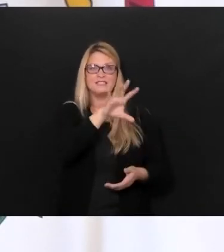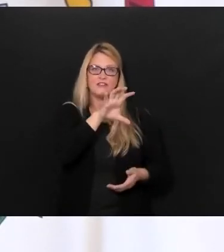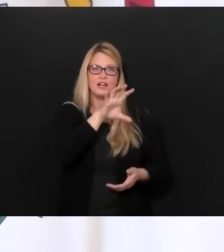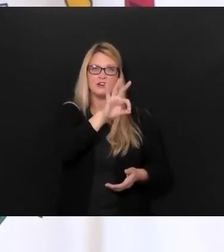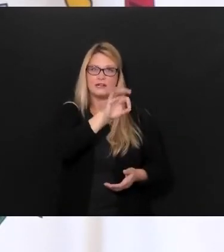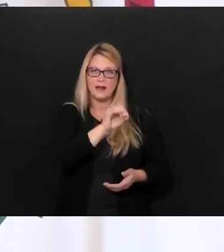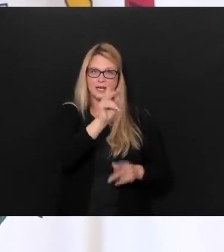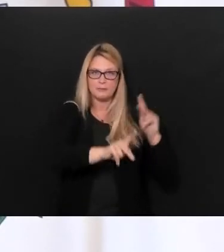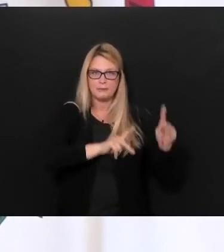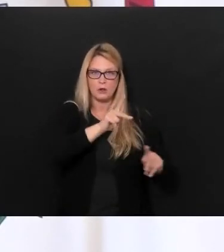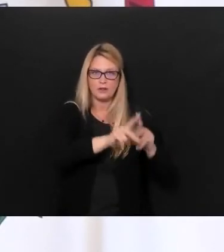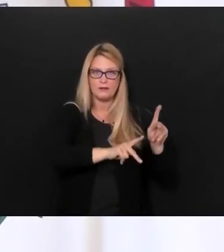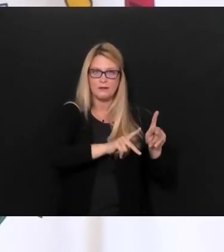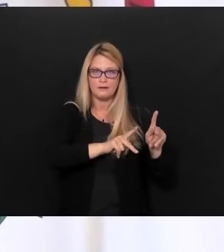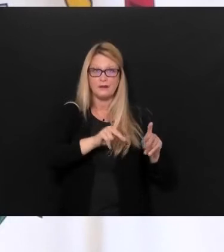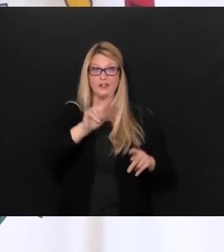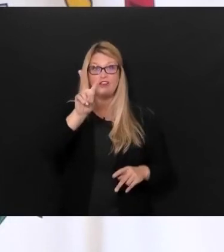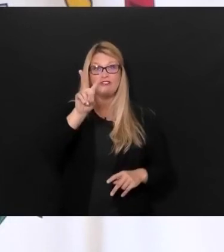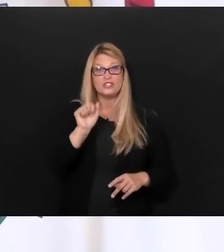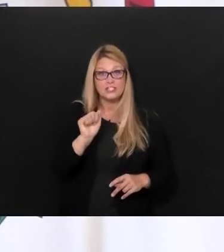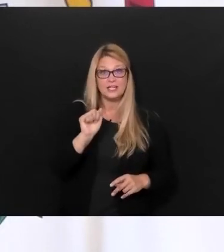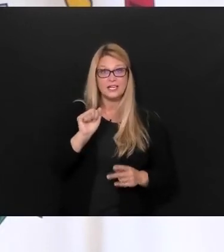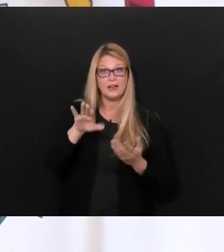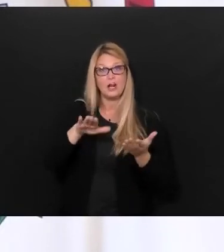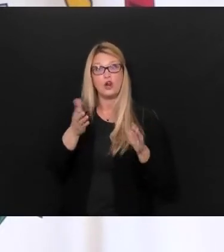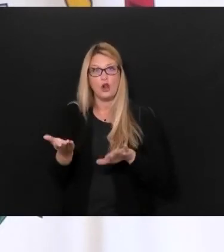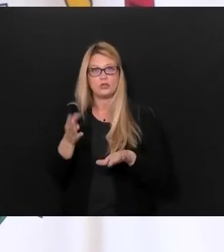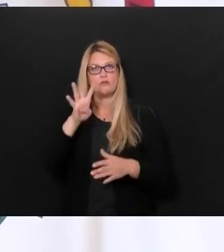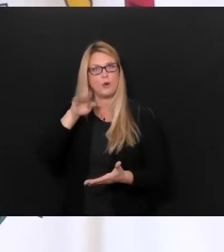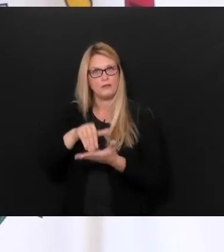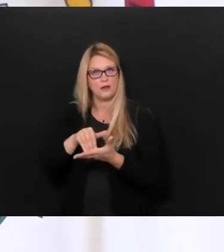4,790 people. In Virginia,